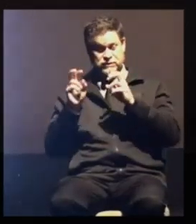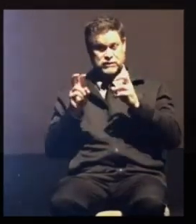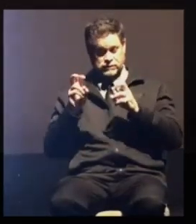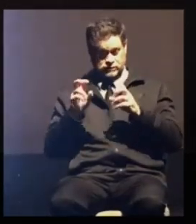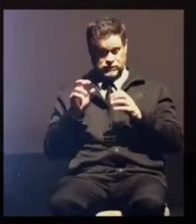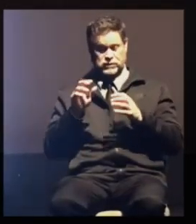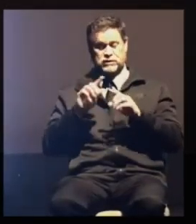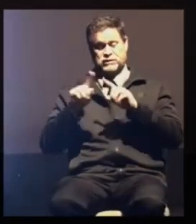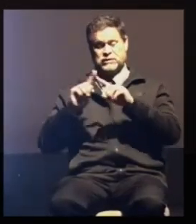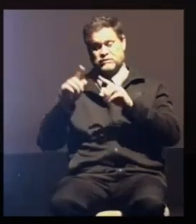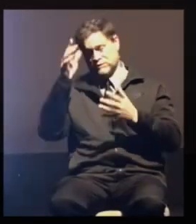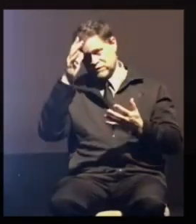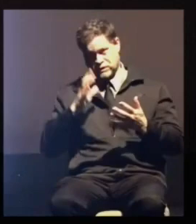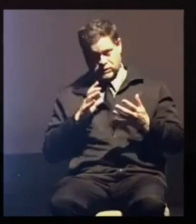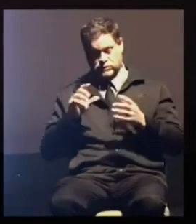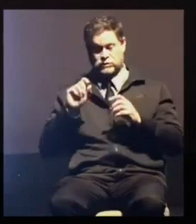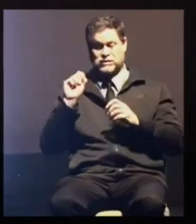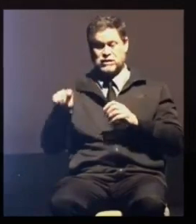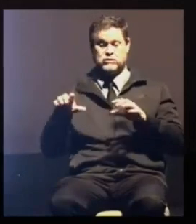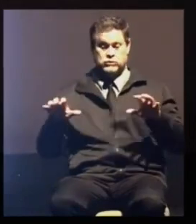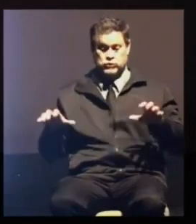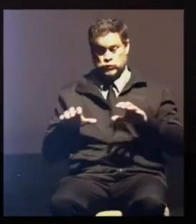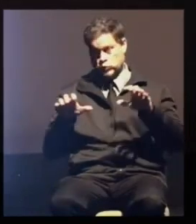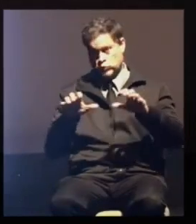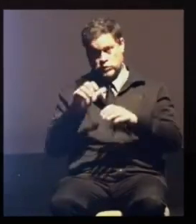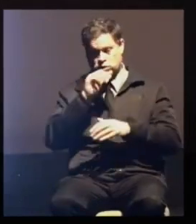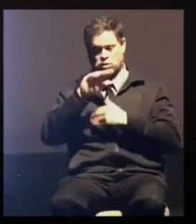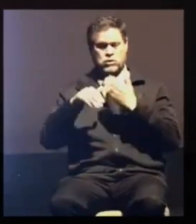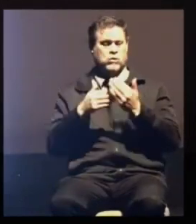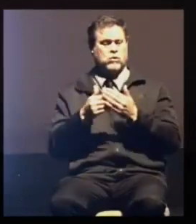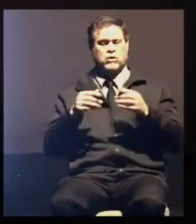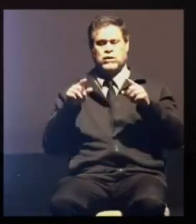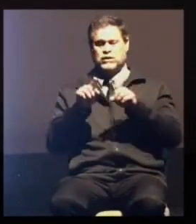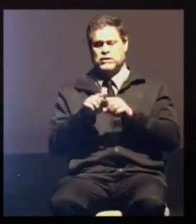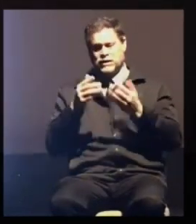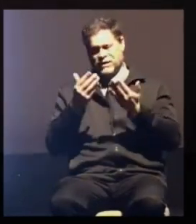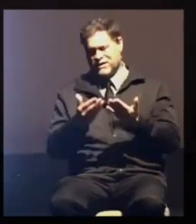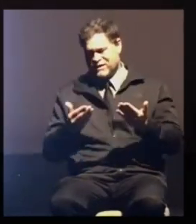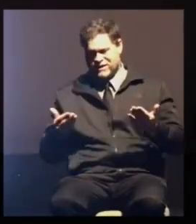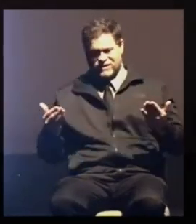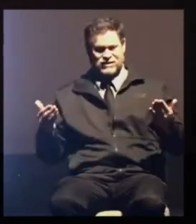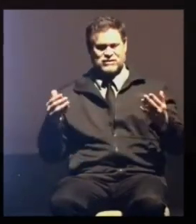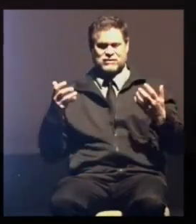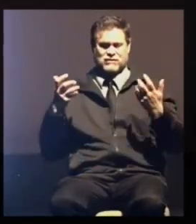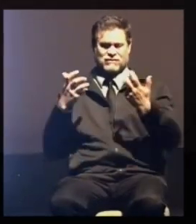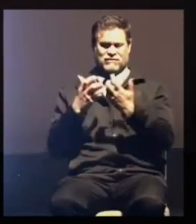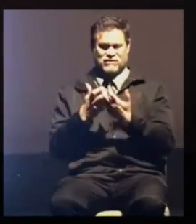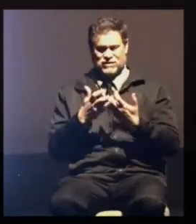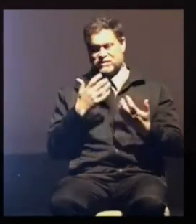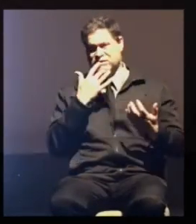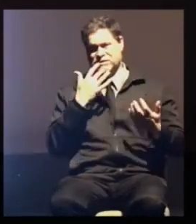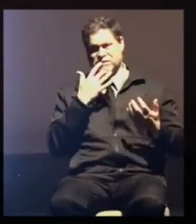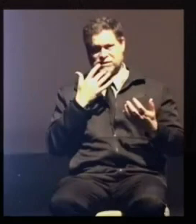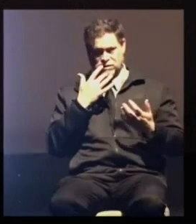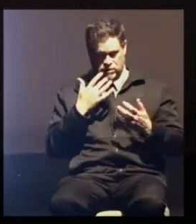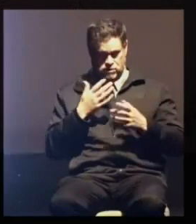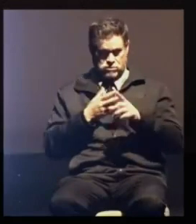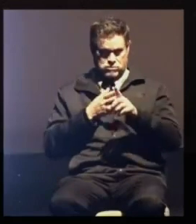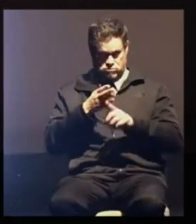the things that we're going to ask him to do, and they're not all the same, and the things that fit his style, we majored